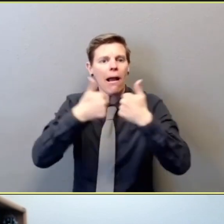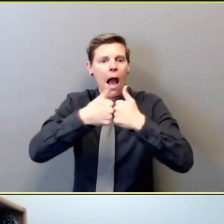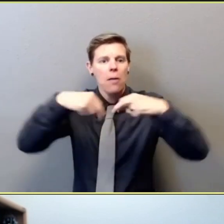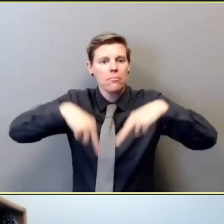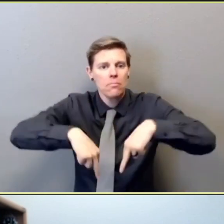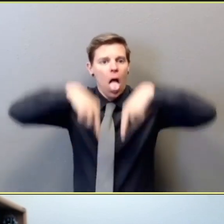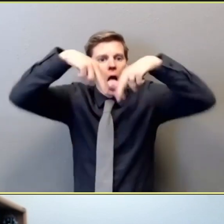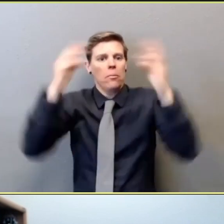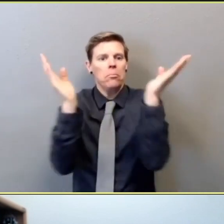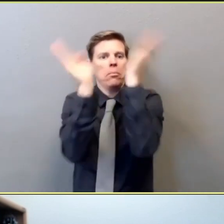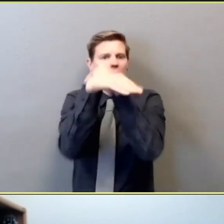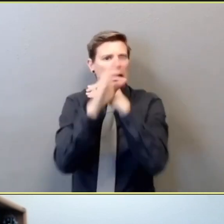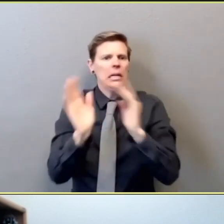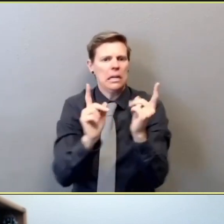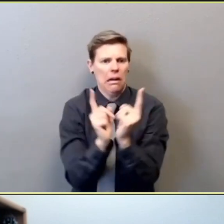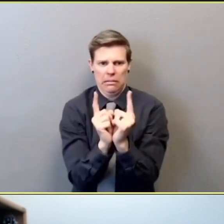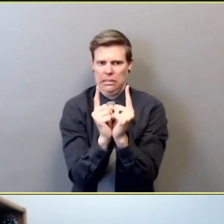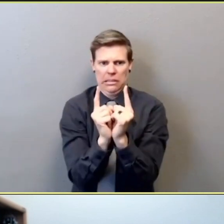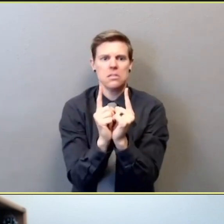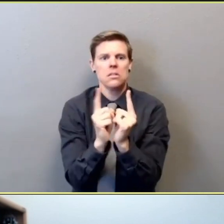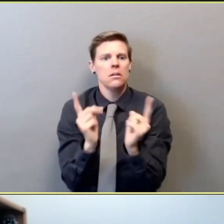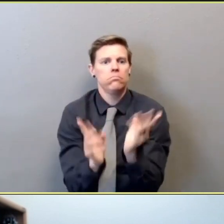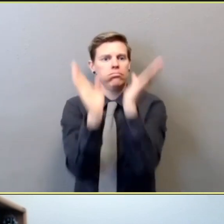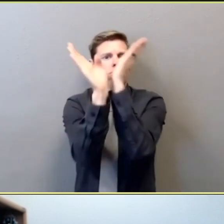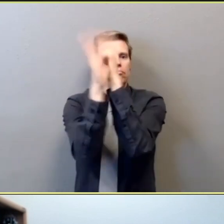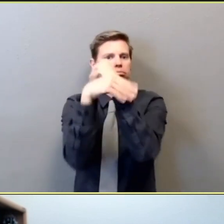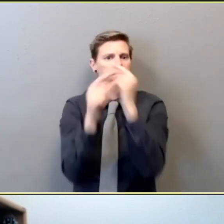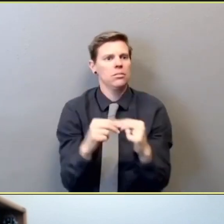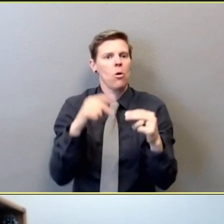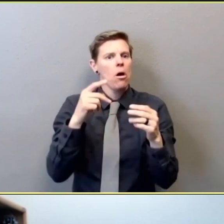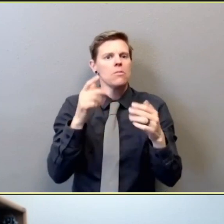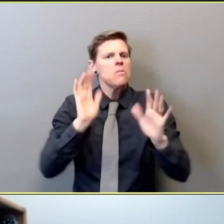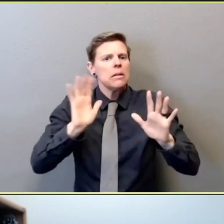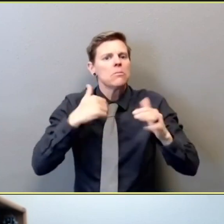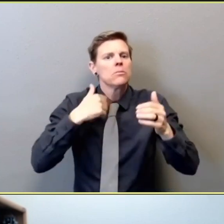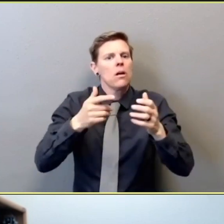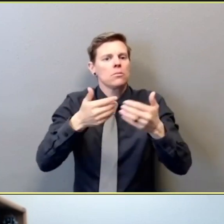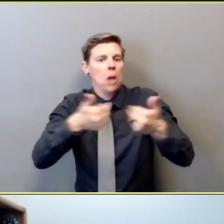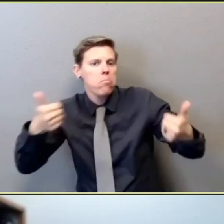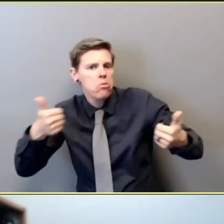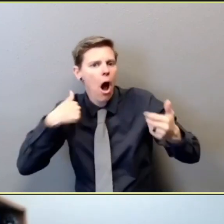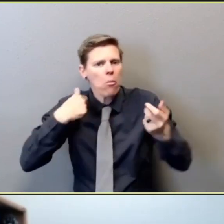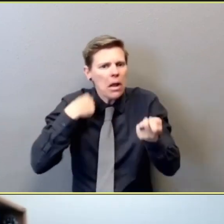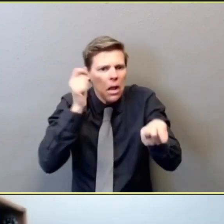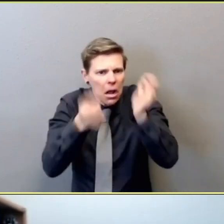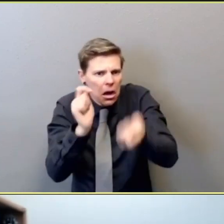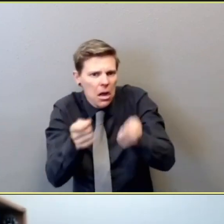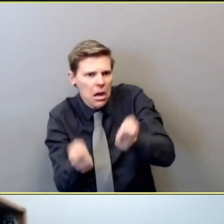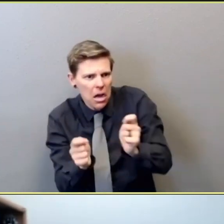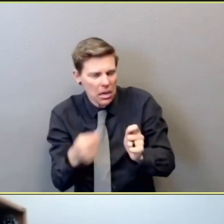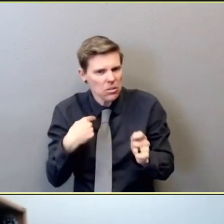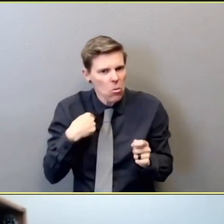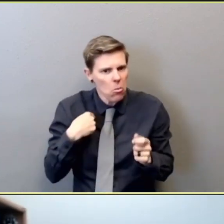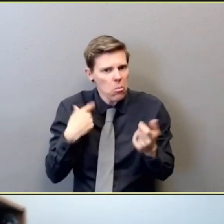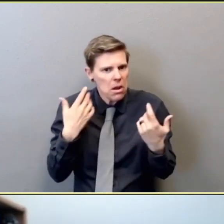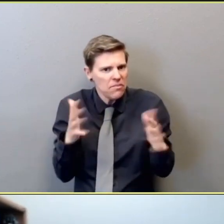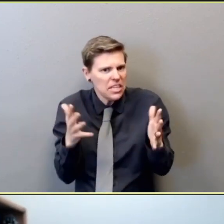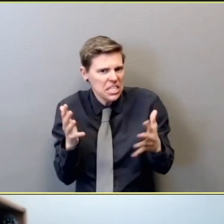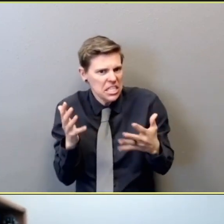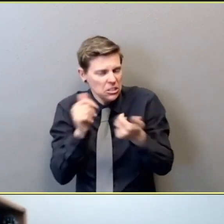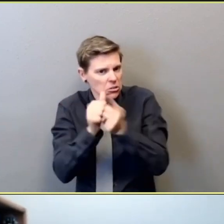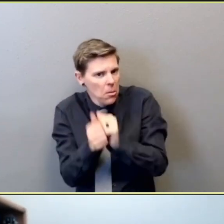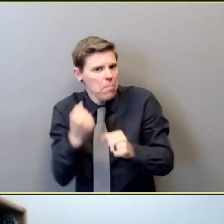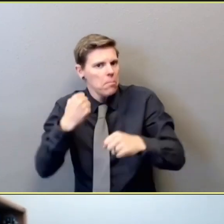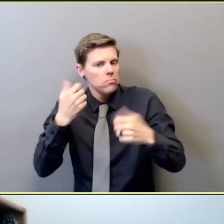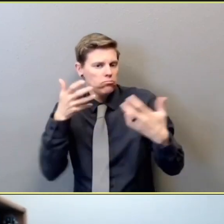on paper and what is actually doesn't make sense on the fields? Yeah, let me start on that. I've been involved